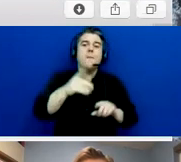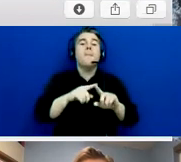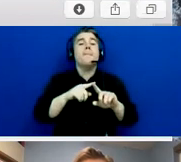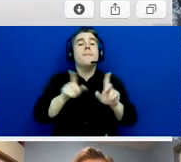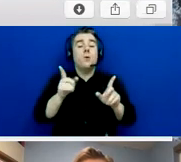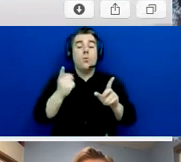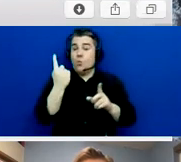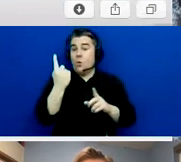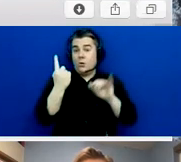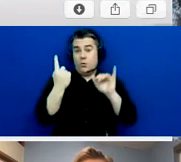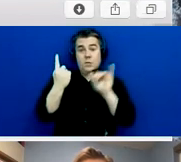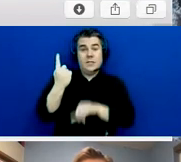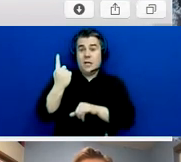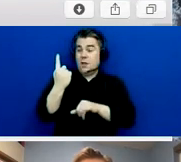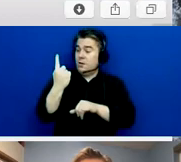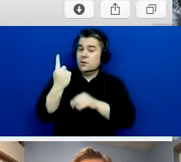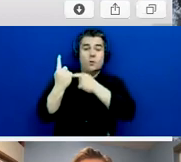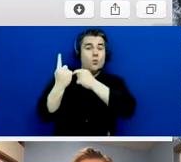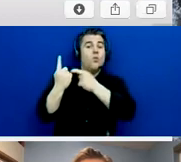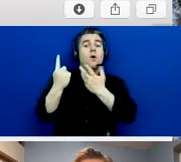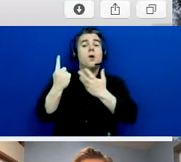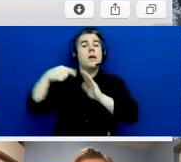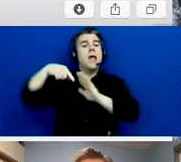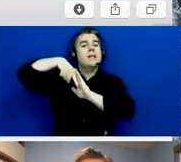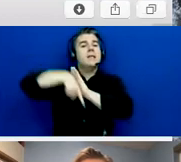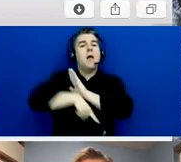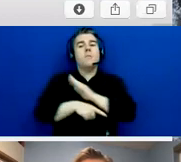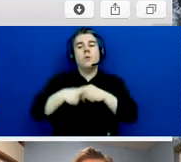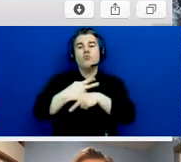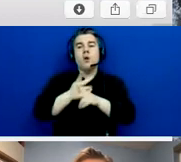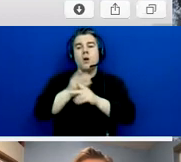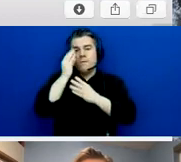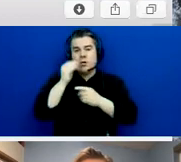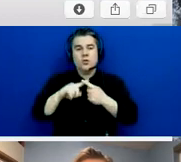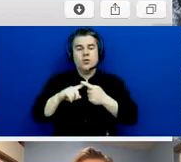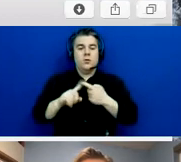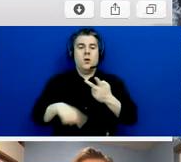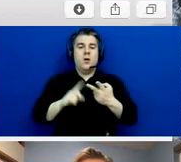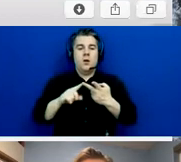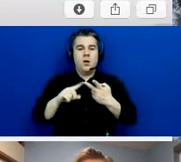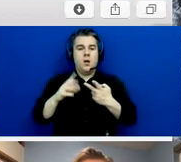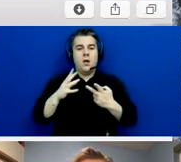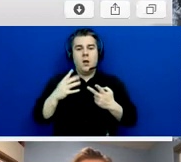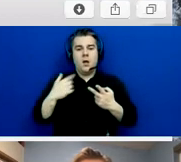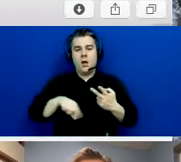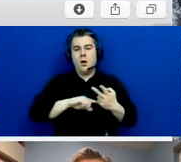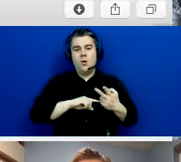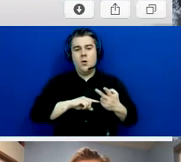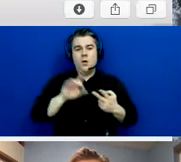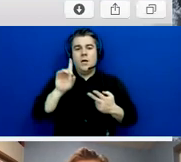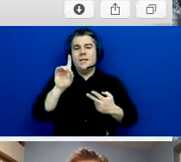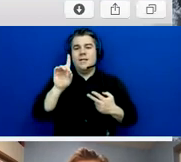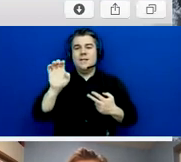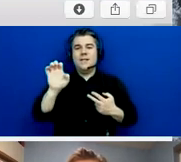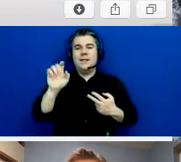stay is in-depth product information and our detox. What